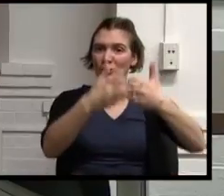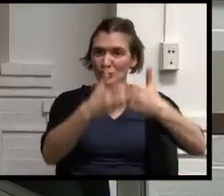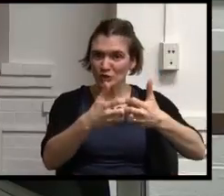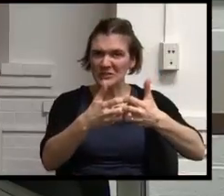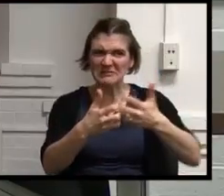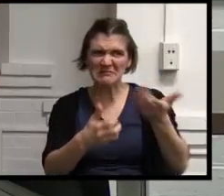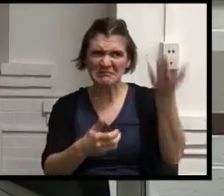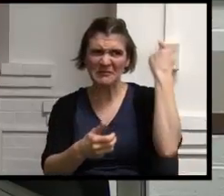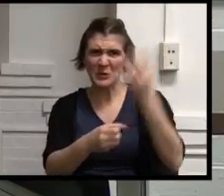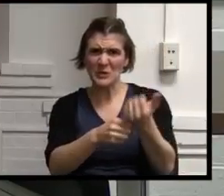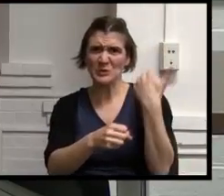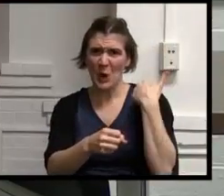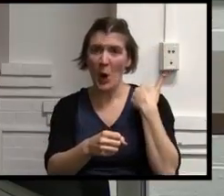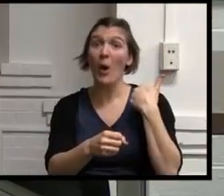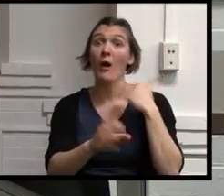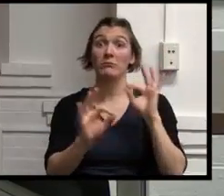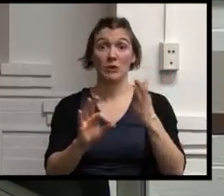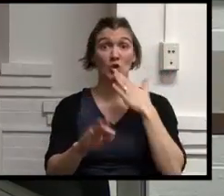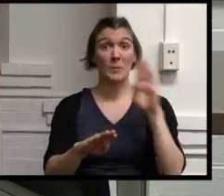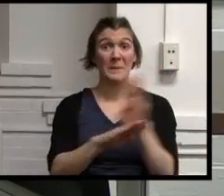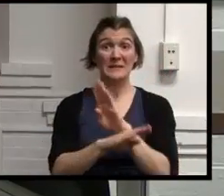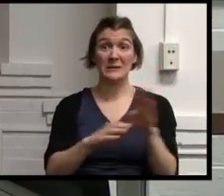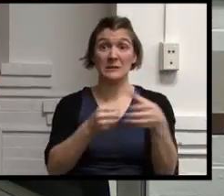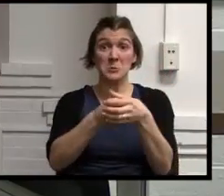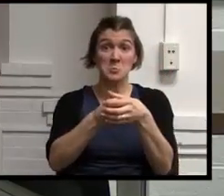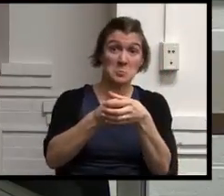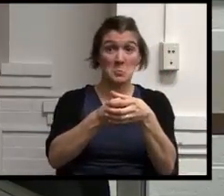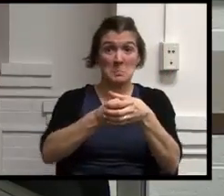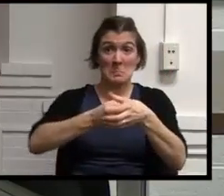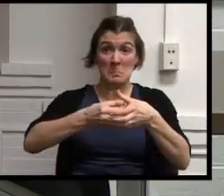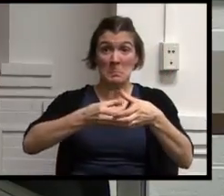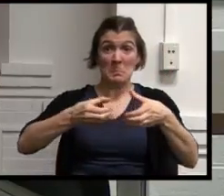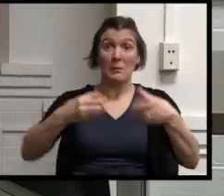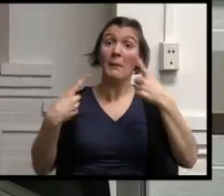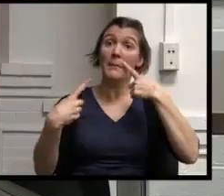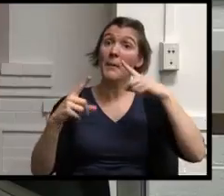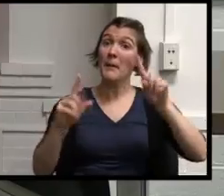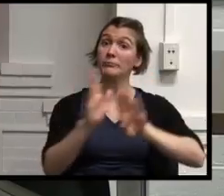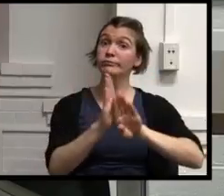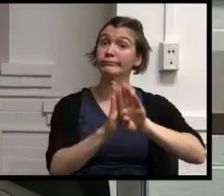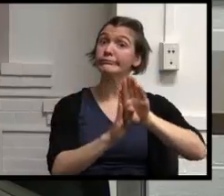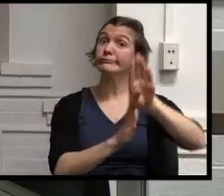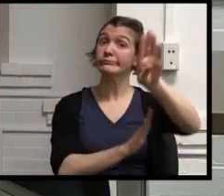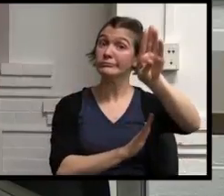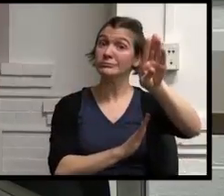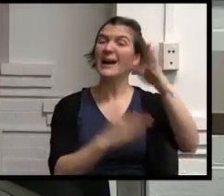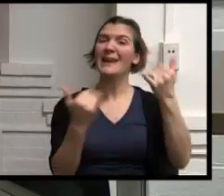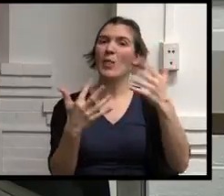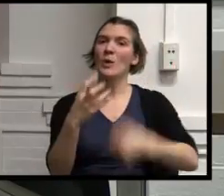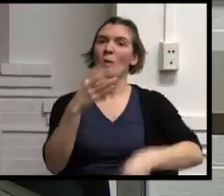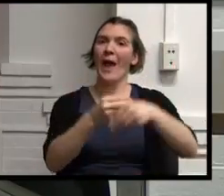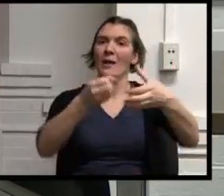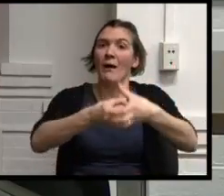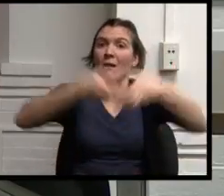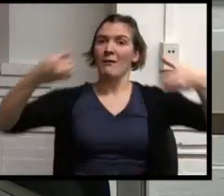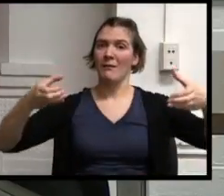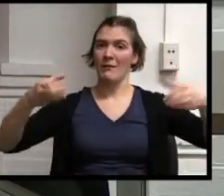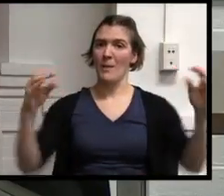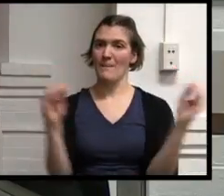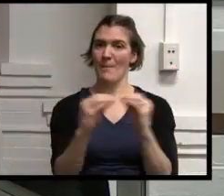ago, and they've been doing very well, and their success involves the expansion